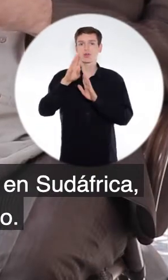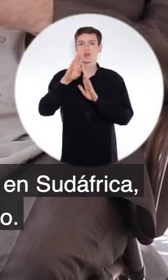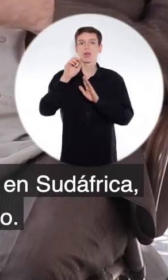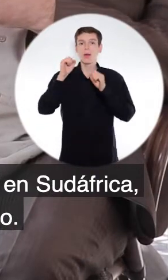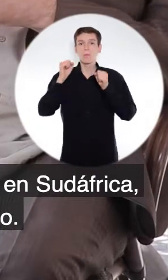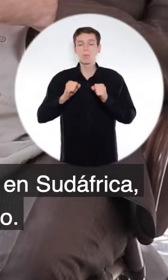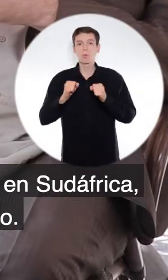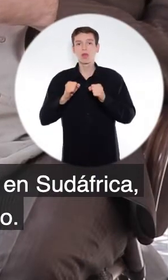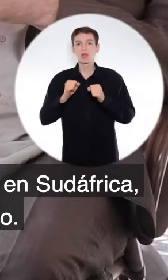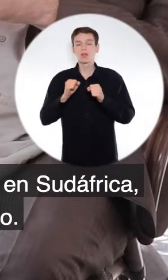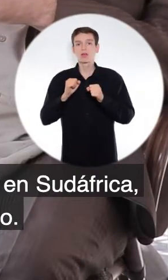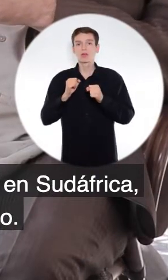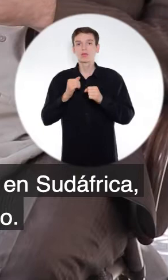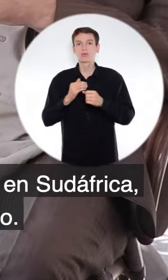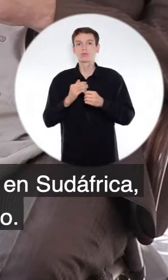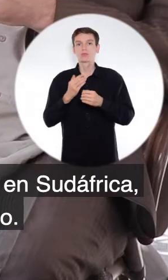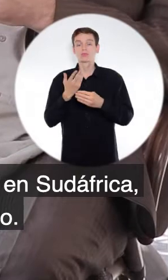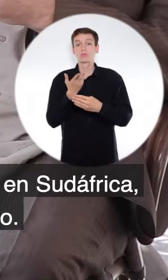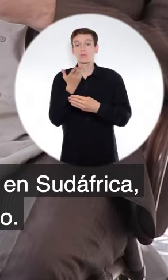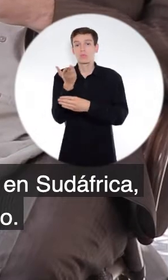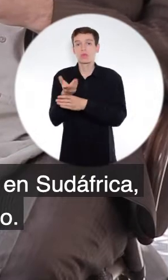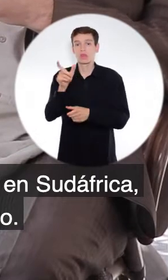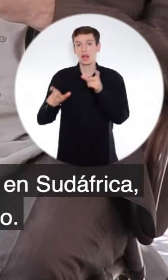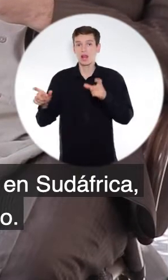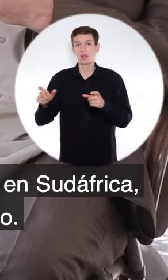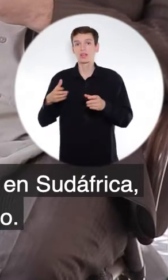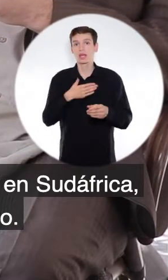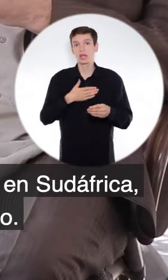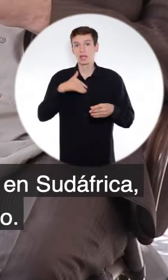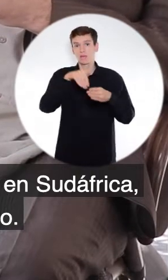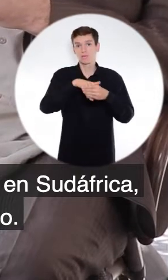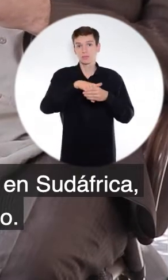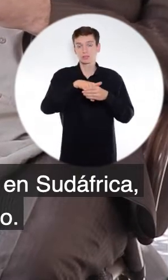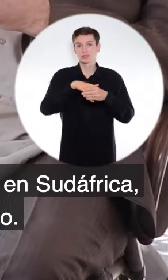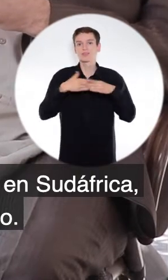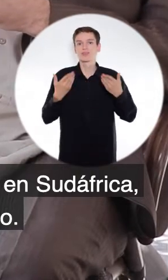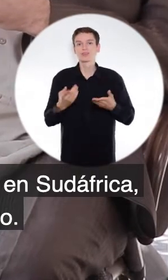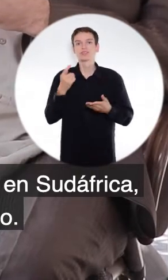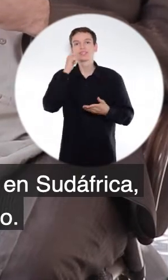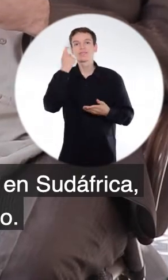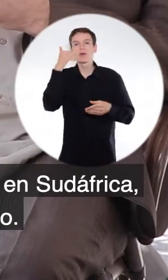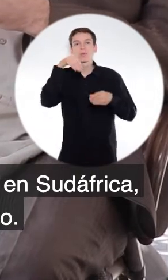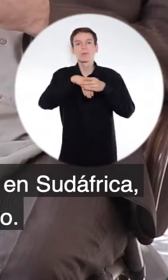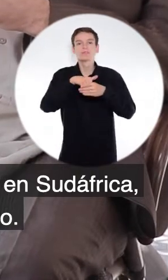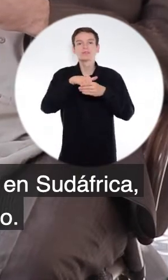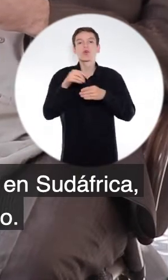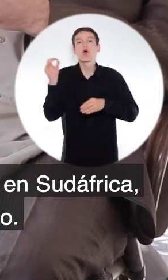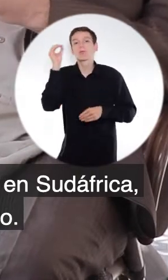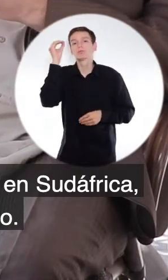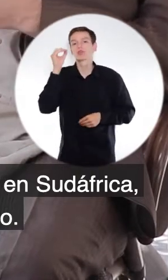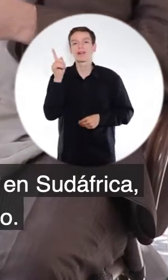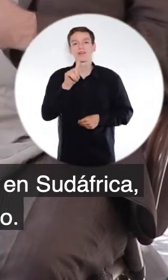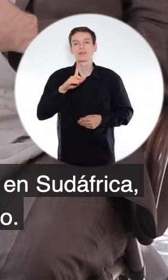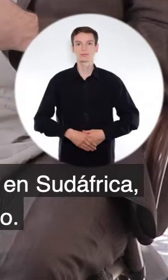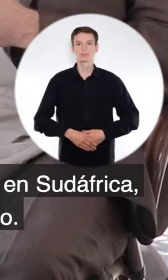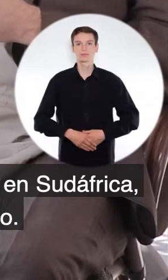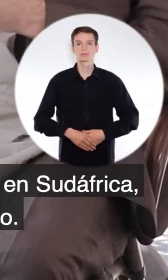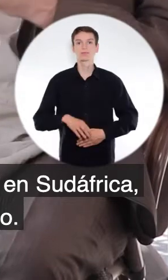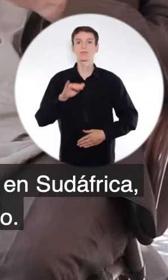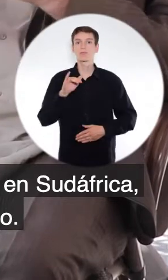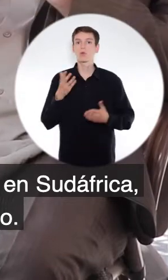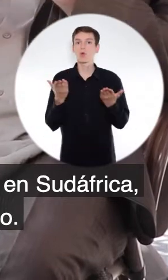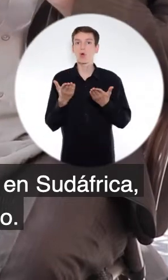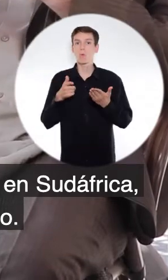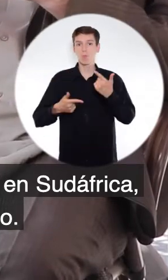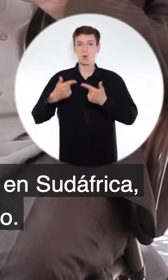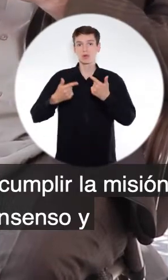South Africa, then a majority, I think, could send it to the people for referendum. So it was an optional referendum,